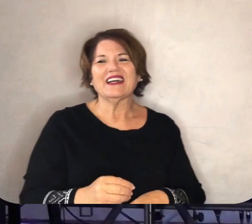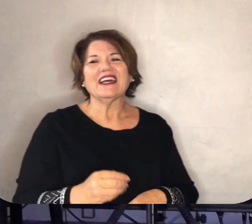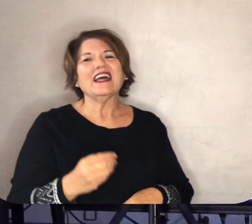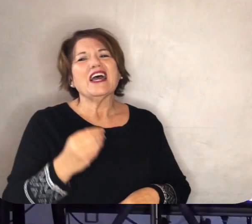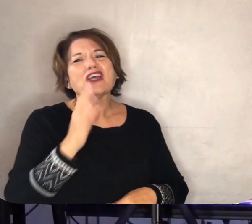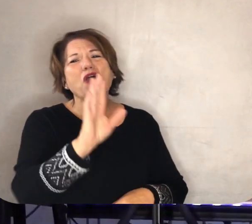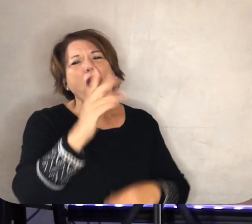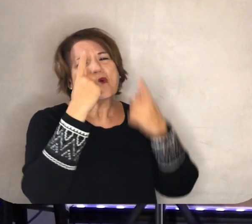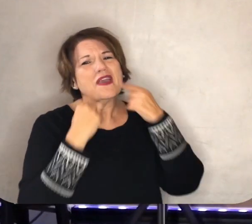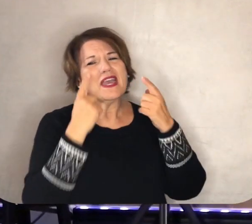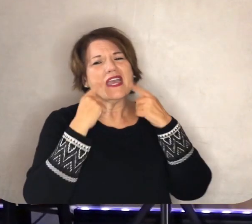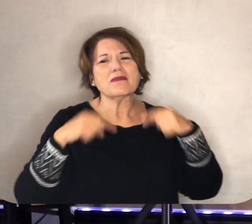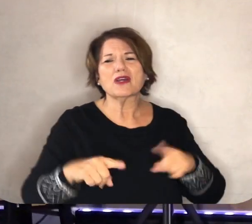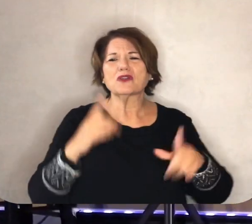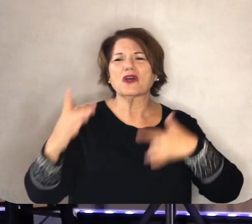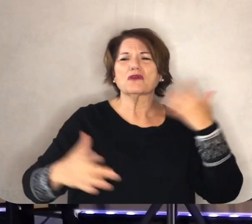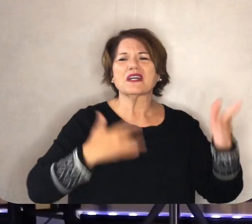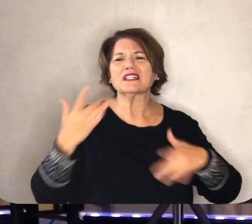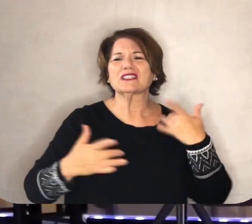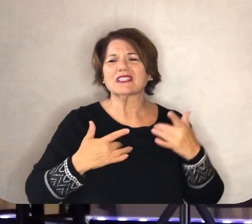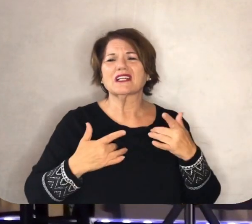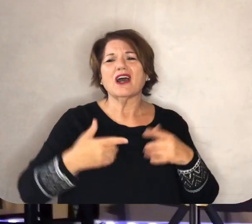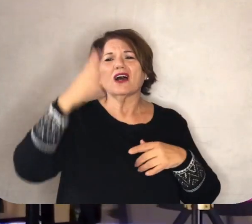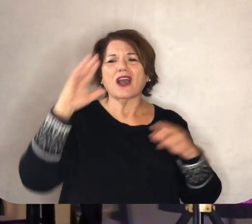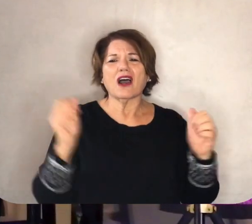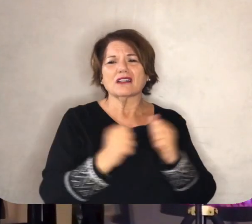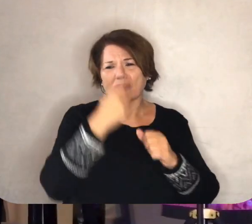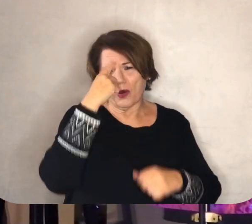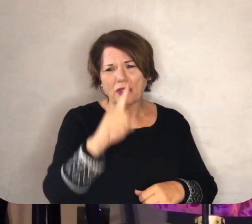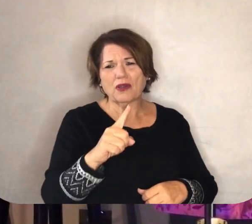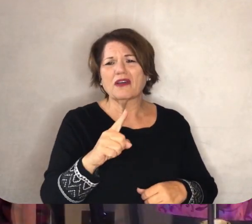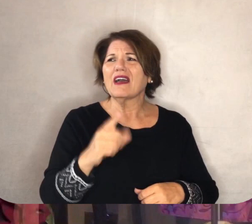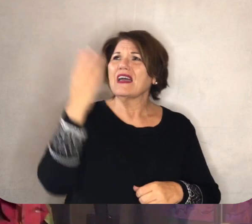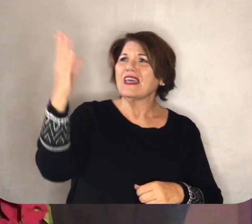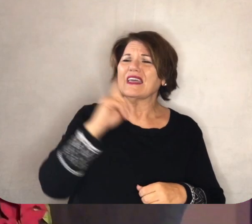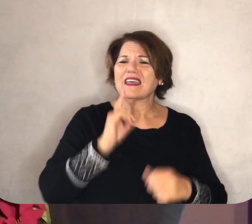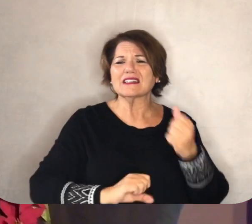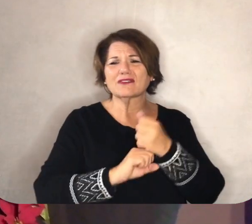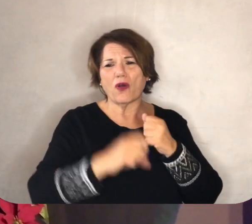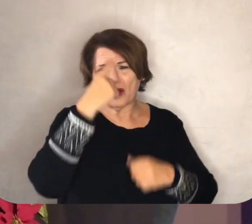Rejoicing is for you, is for you.